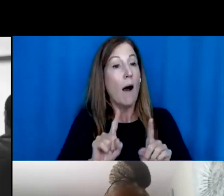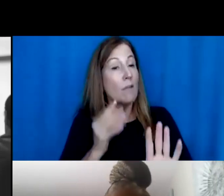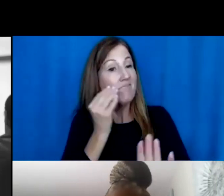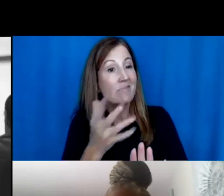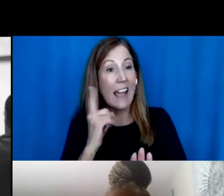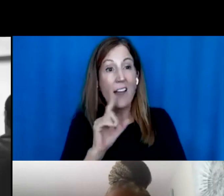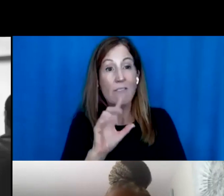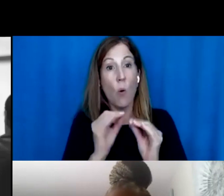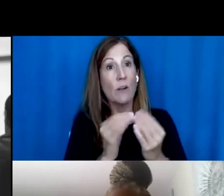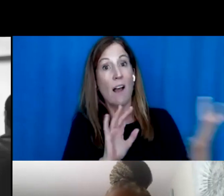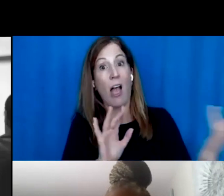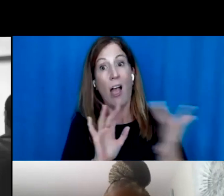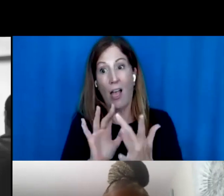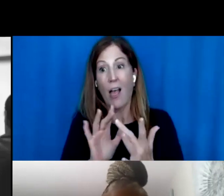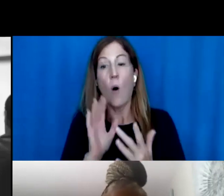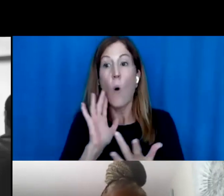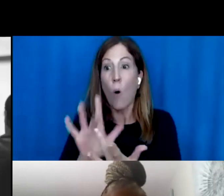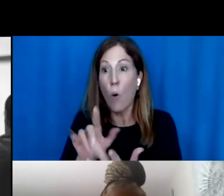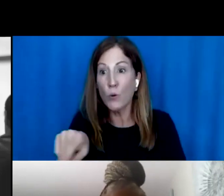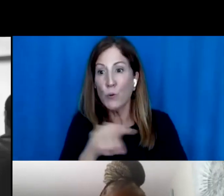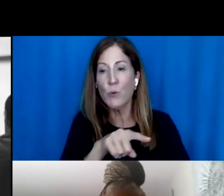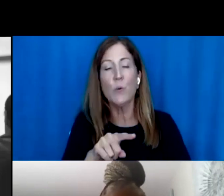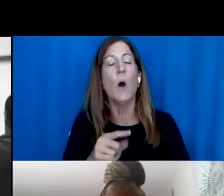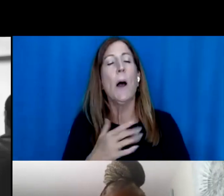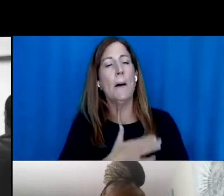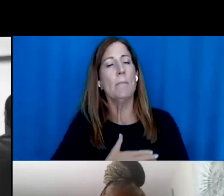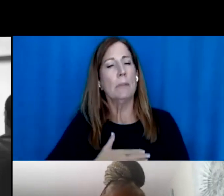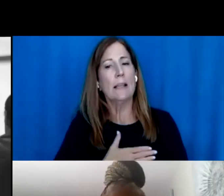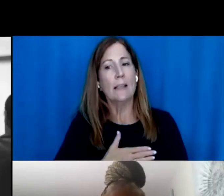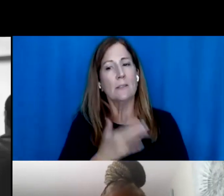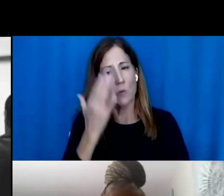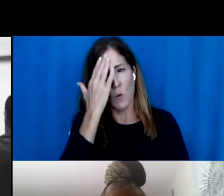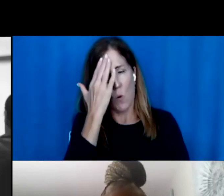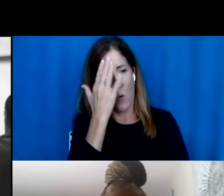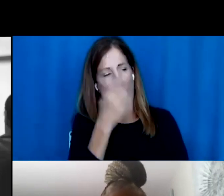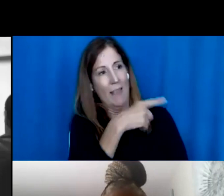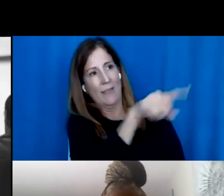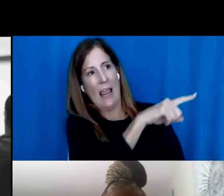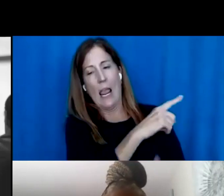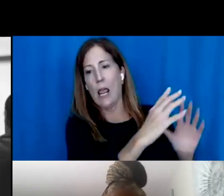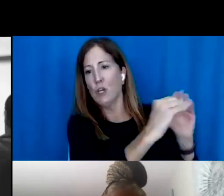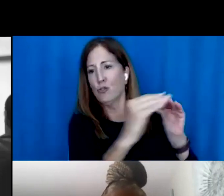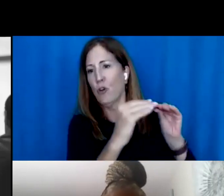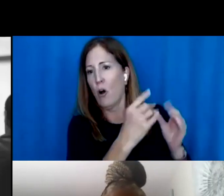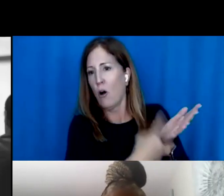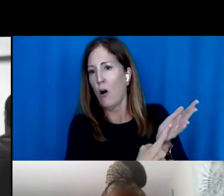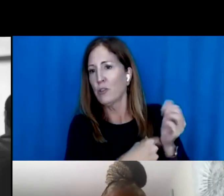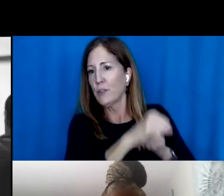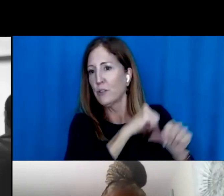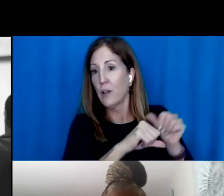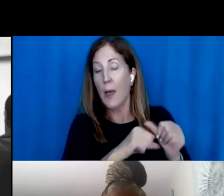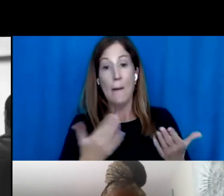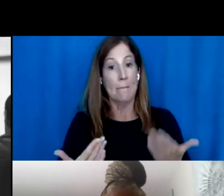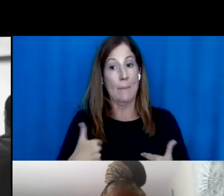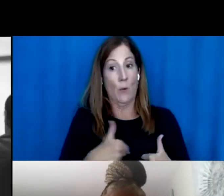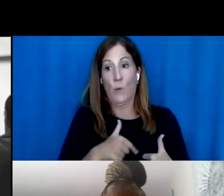you, they do talk to each other. So we may not be able to mention all of the names, but the